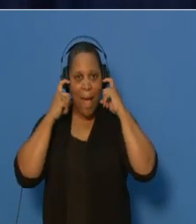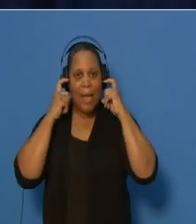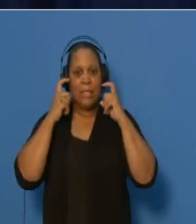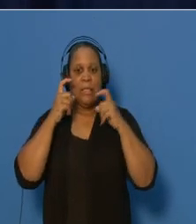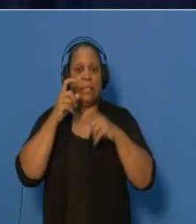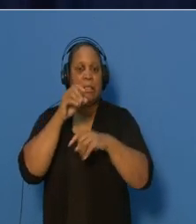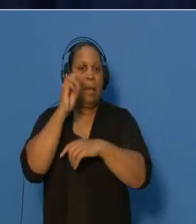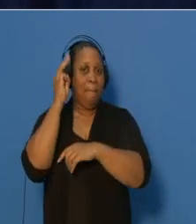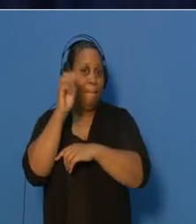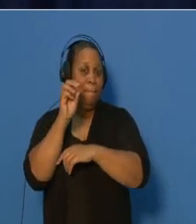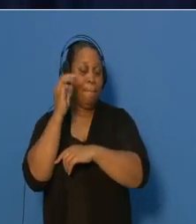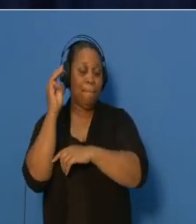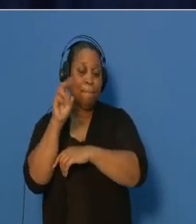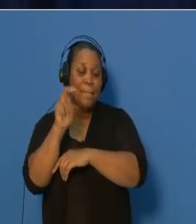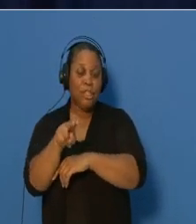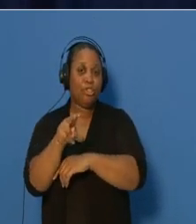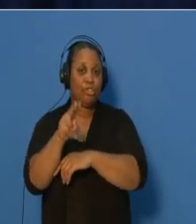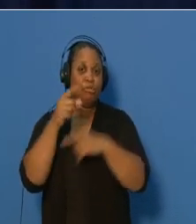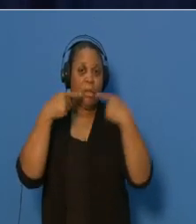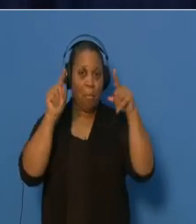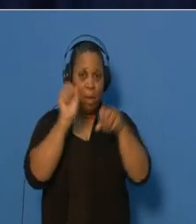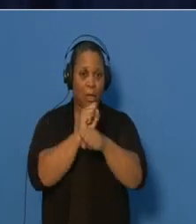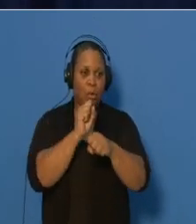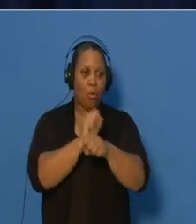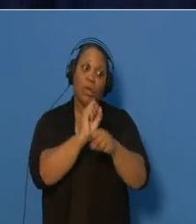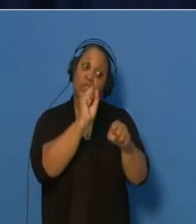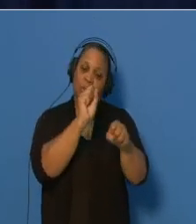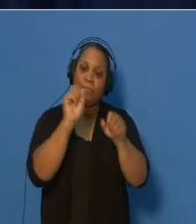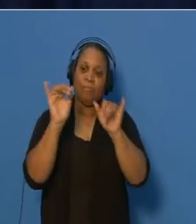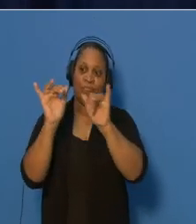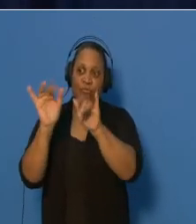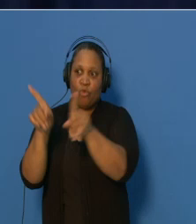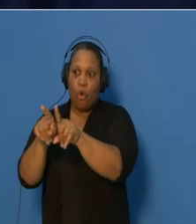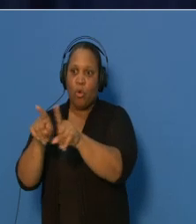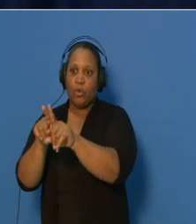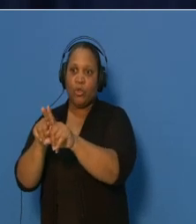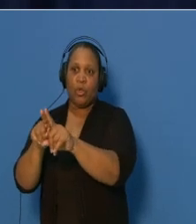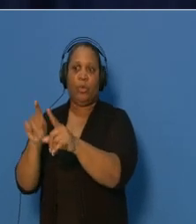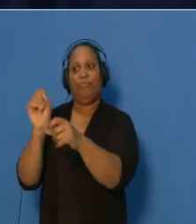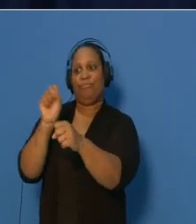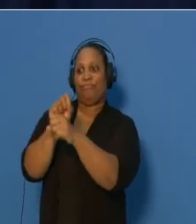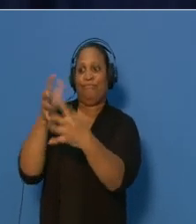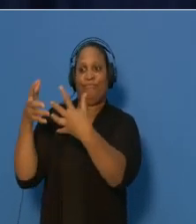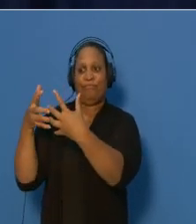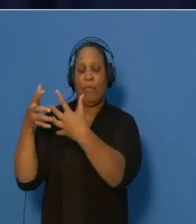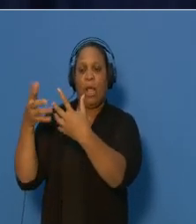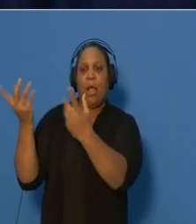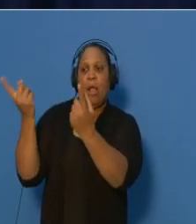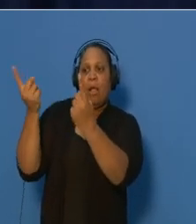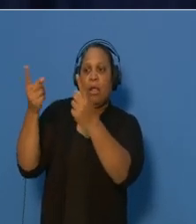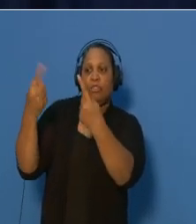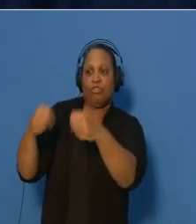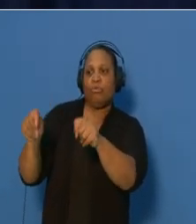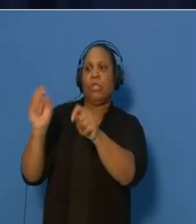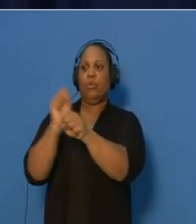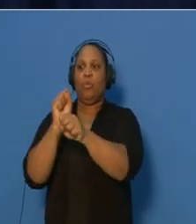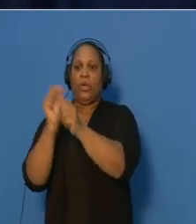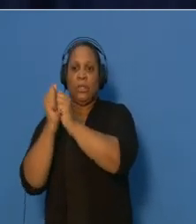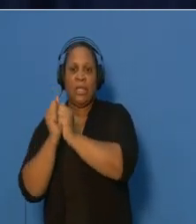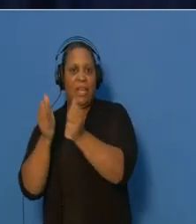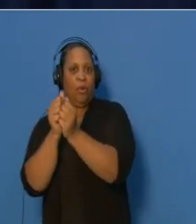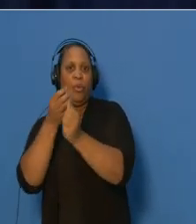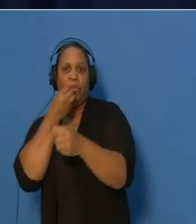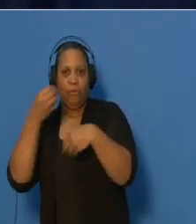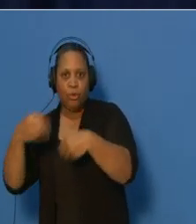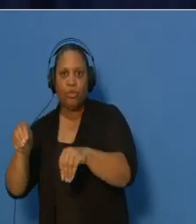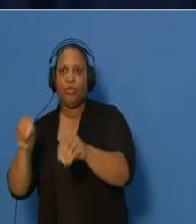Works is also working with the grocery stores and others to get those masks from those individuals to make them available for sale at those particular points. But right